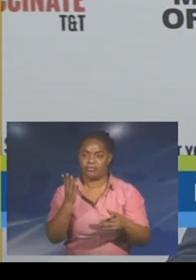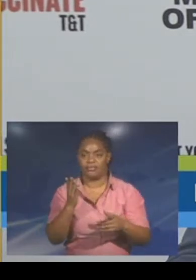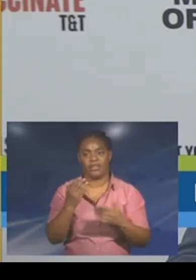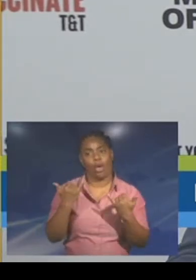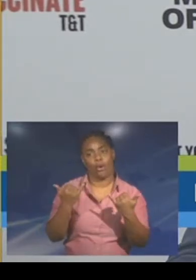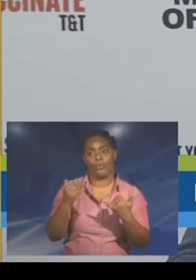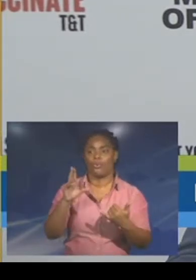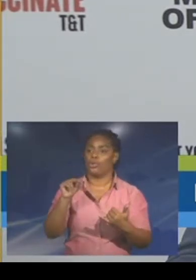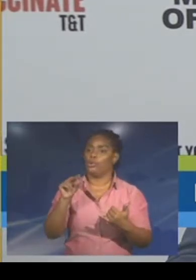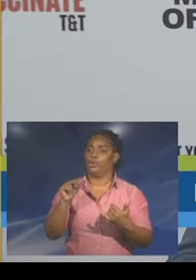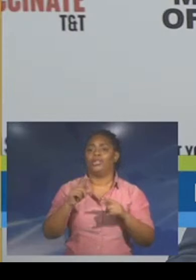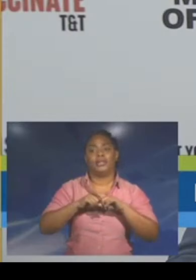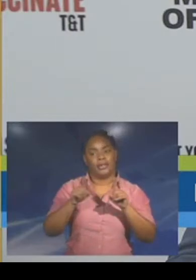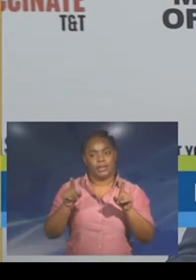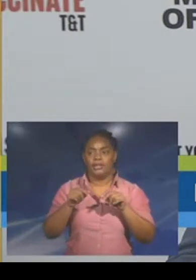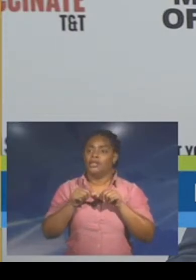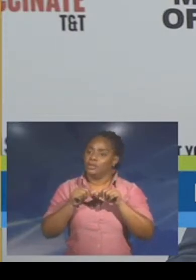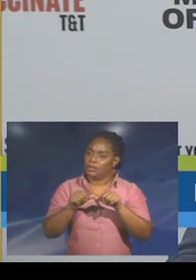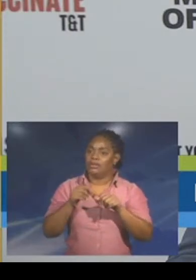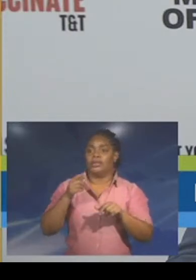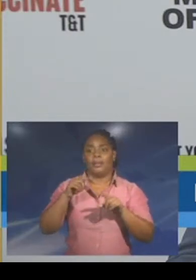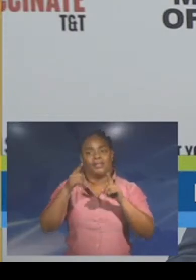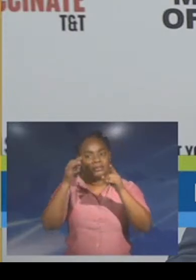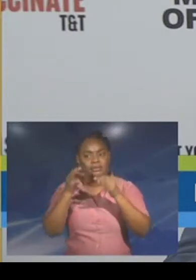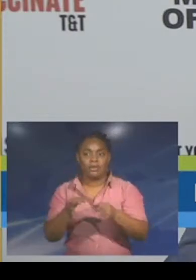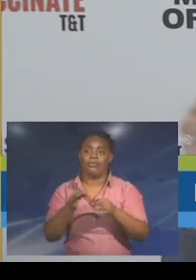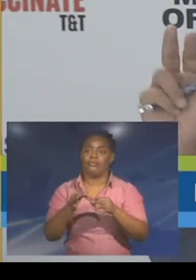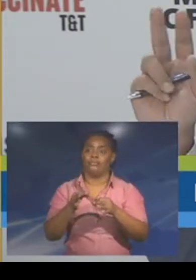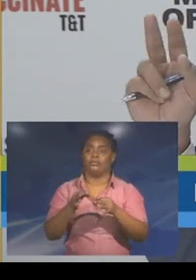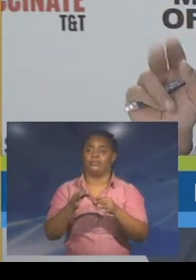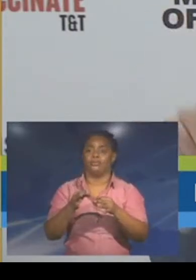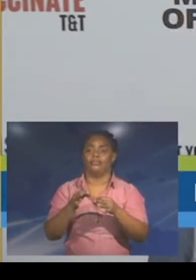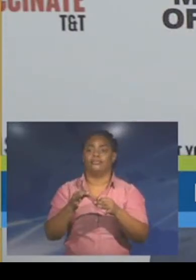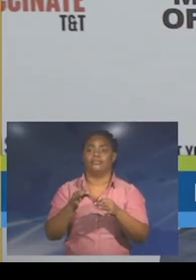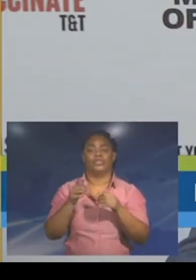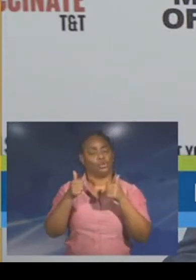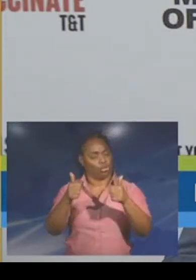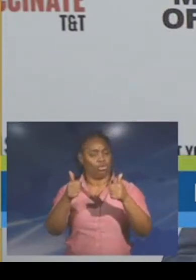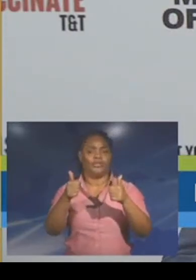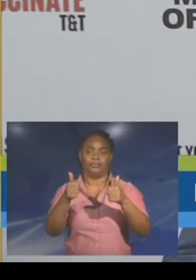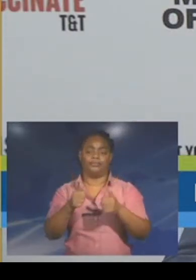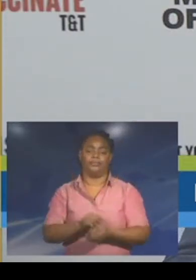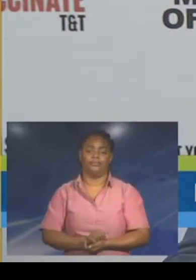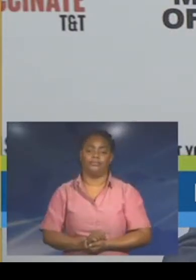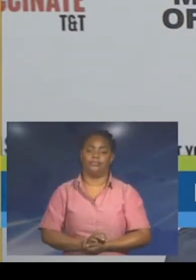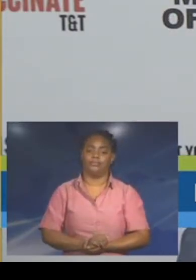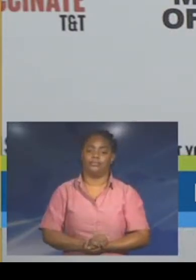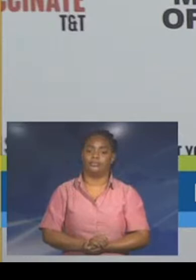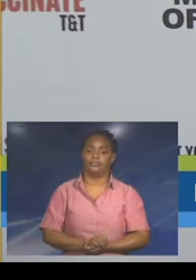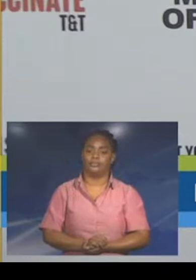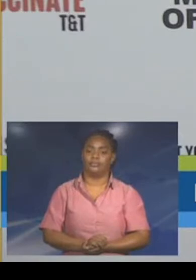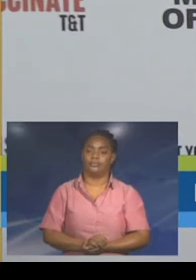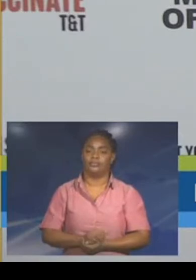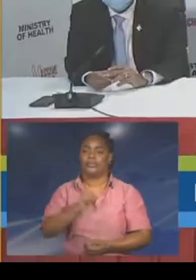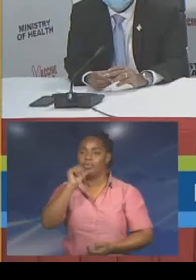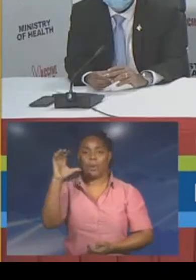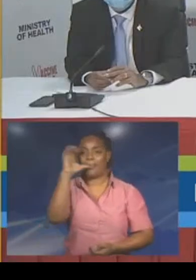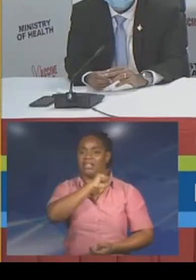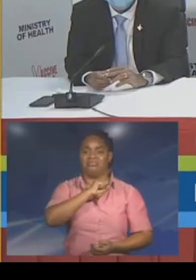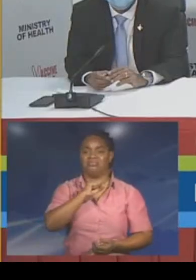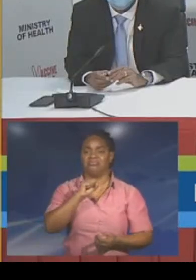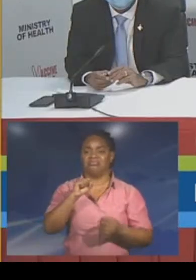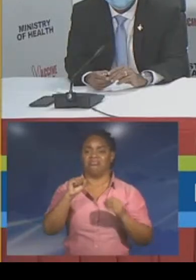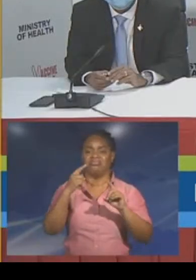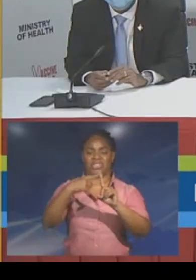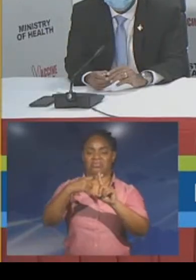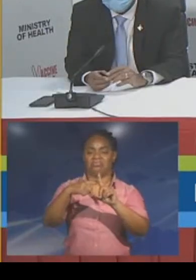not to be pay too much attention to this issue of missing cases. Thank you, Minister. We